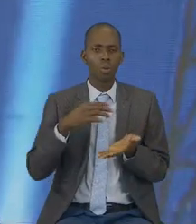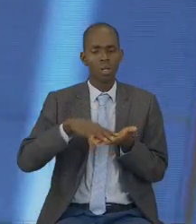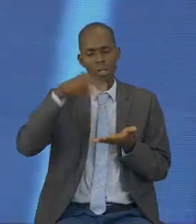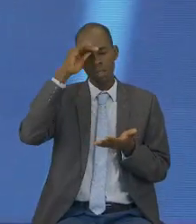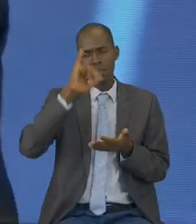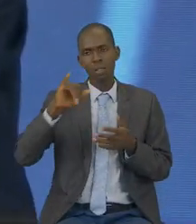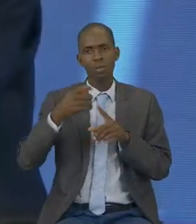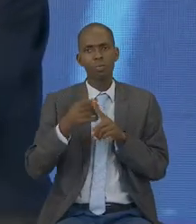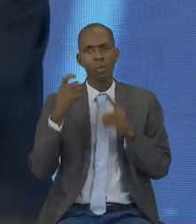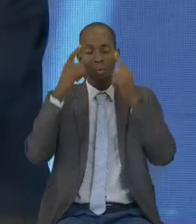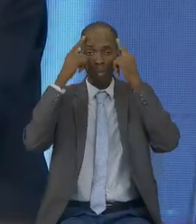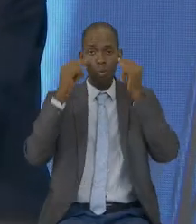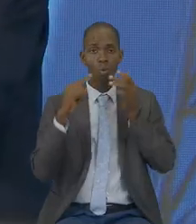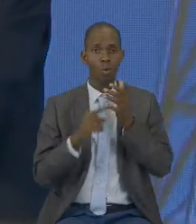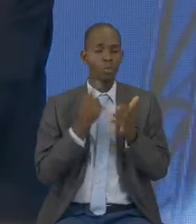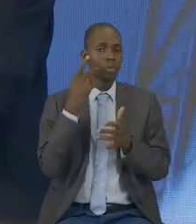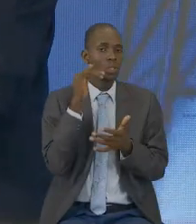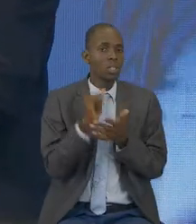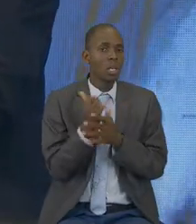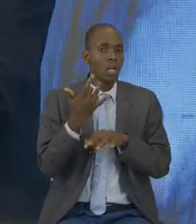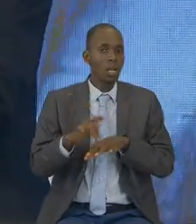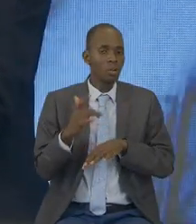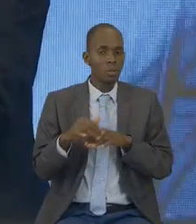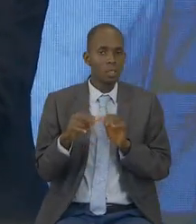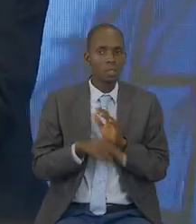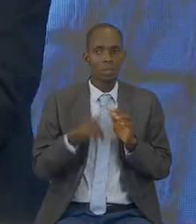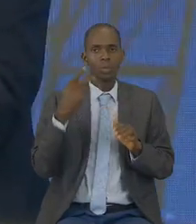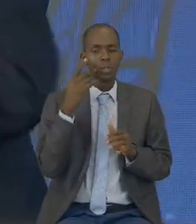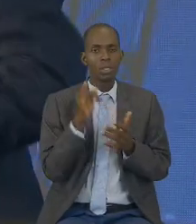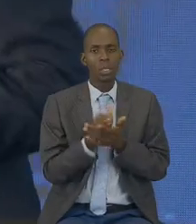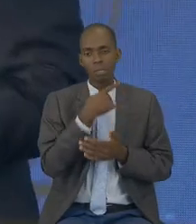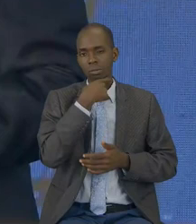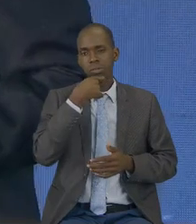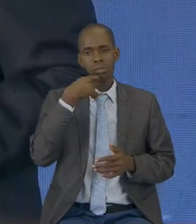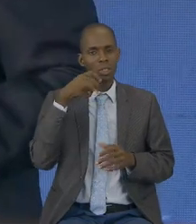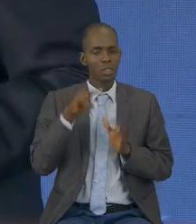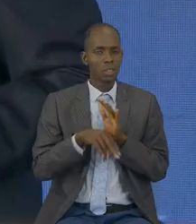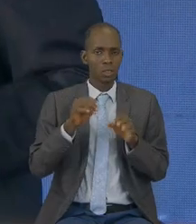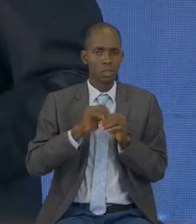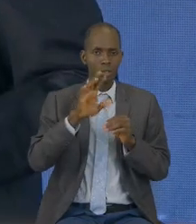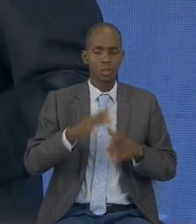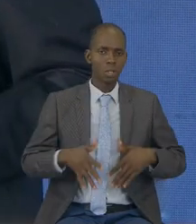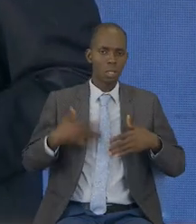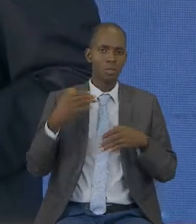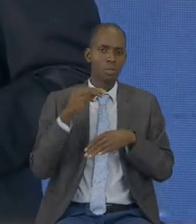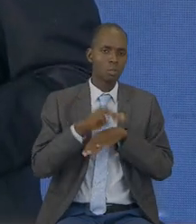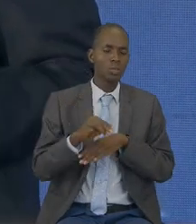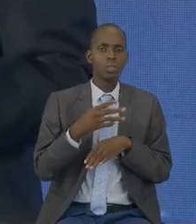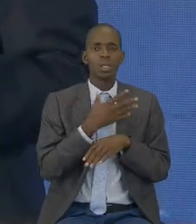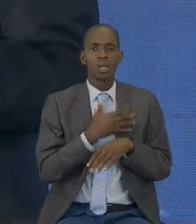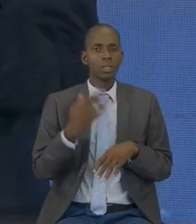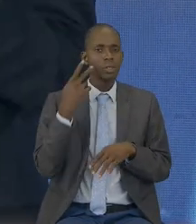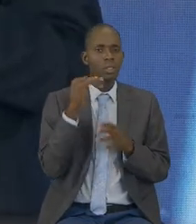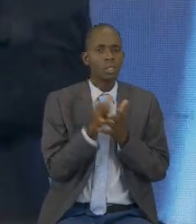that once we see that emptiness, and we see that dryness, and we see that the presence and the power, the